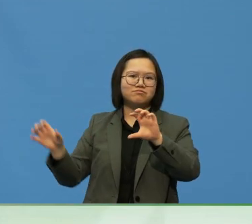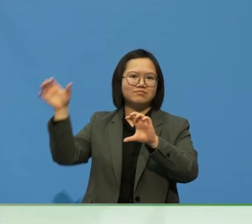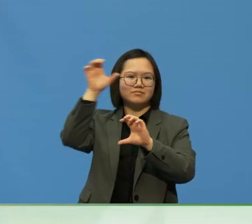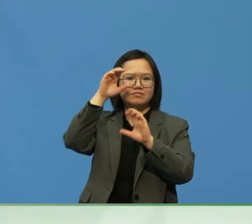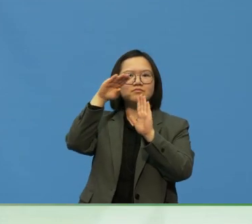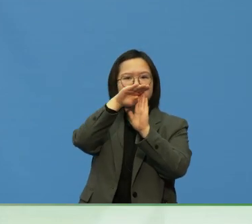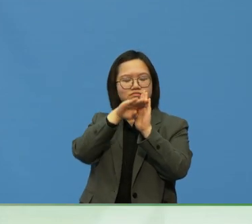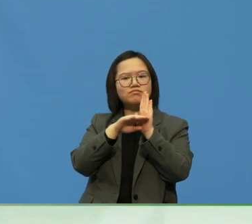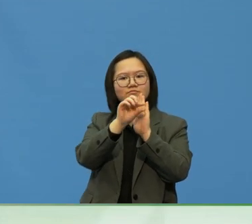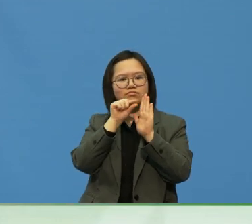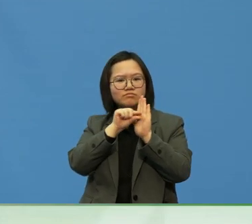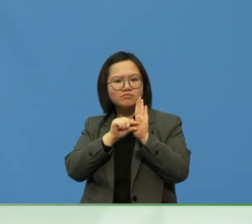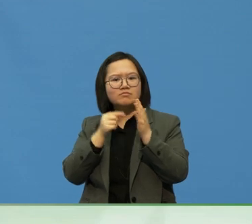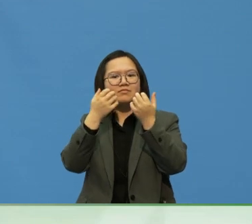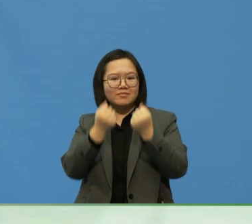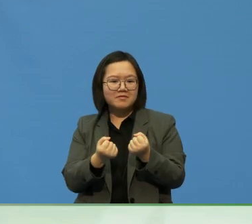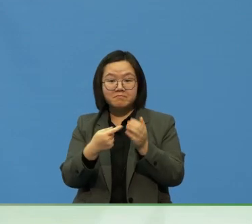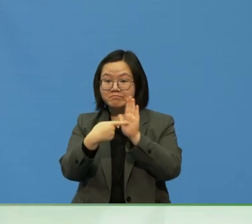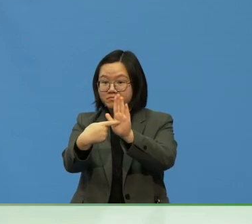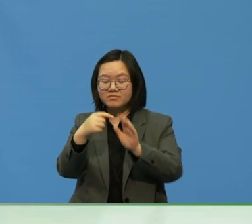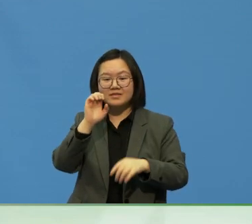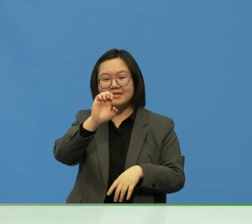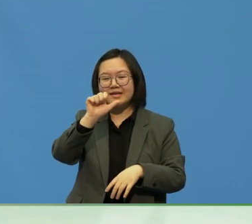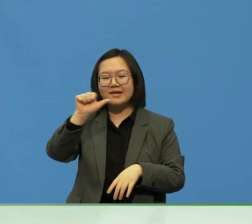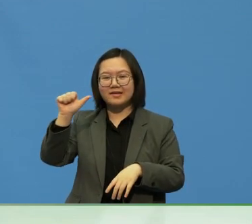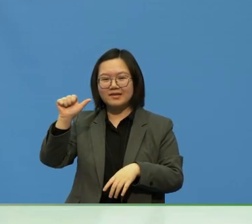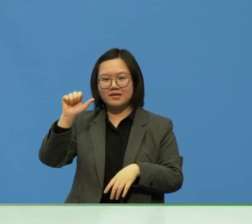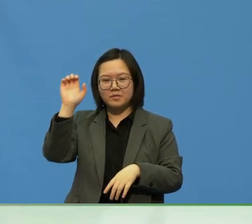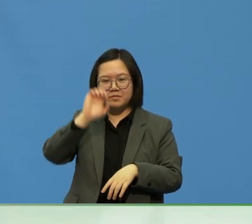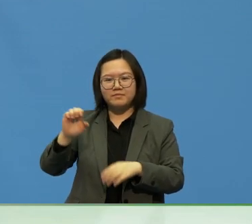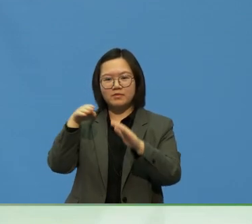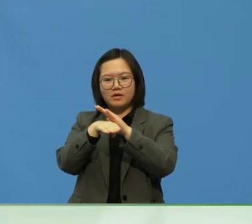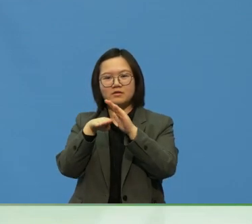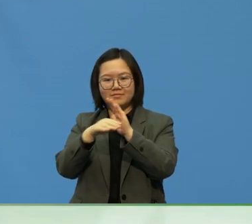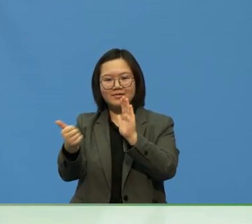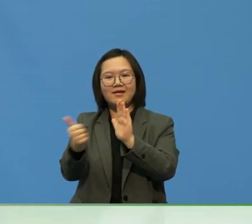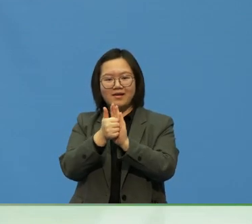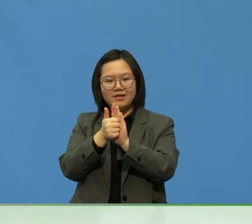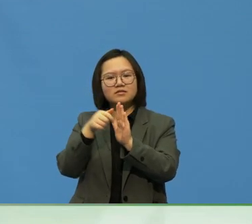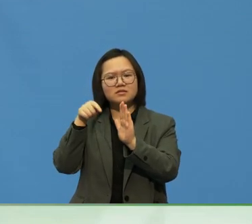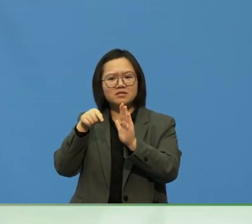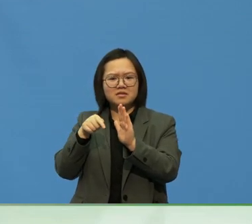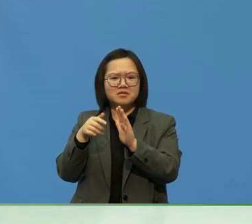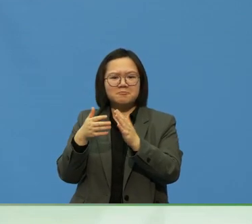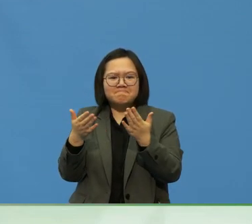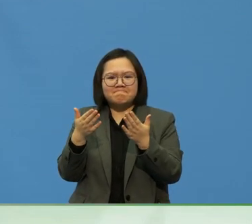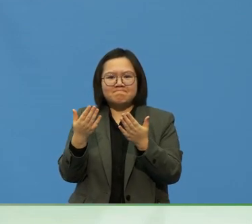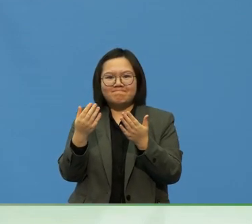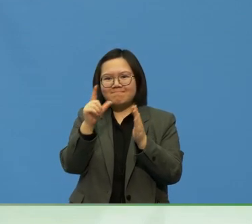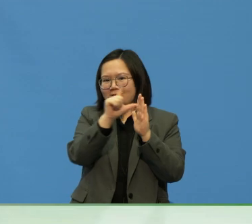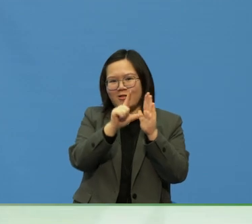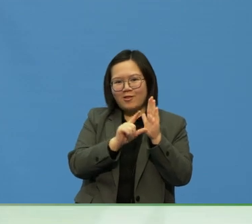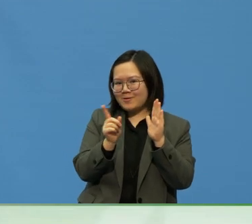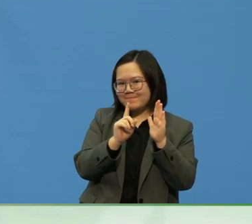also something which is not a law, but it's also well regarded and worked with international